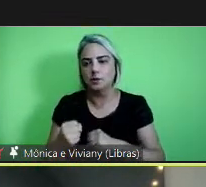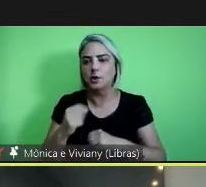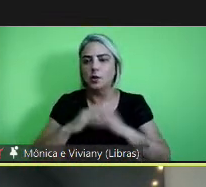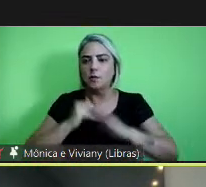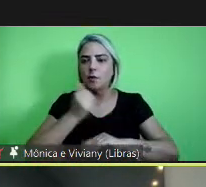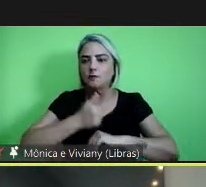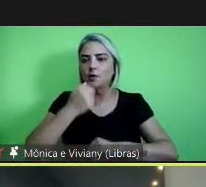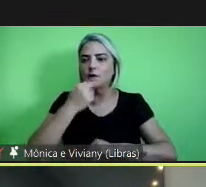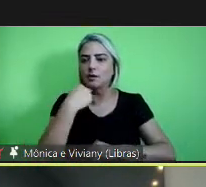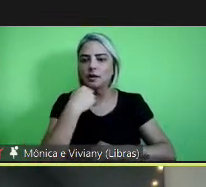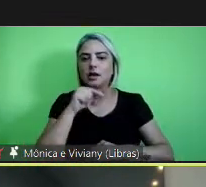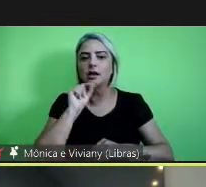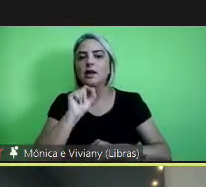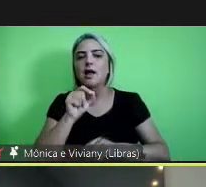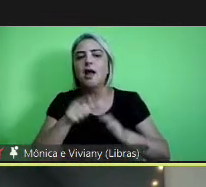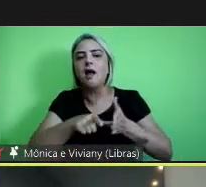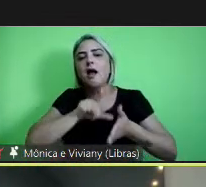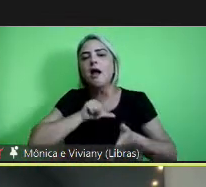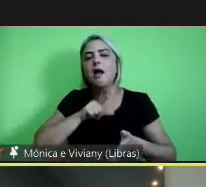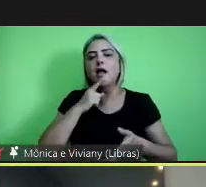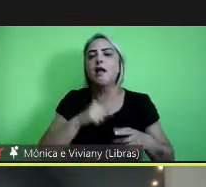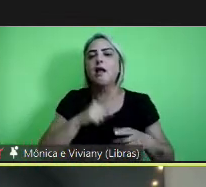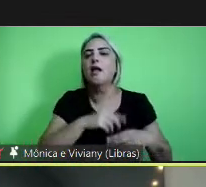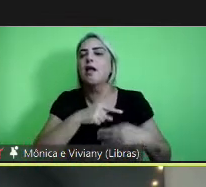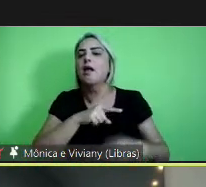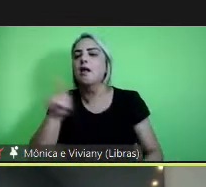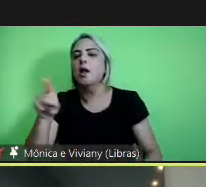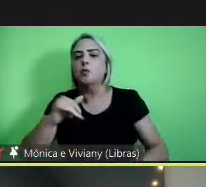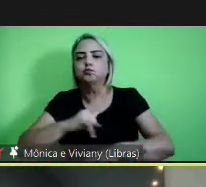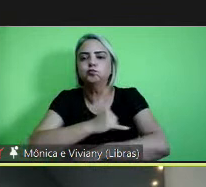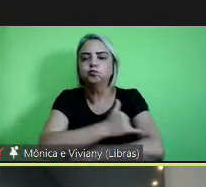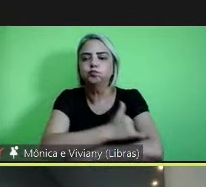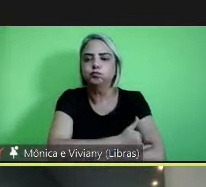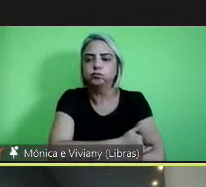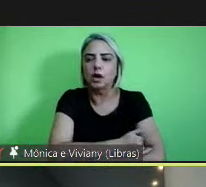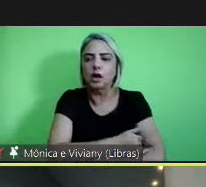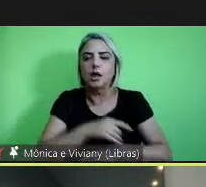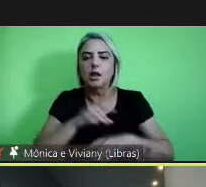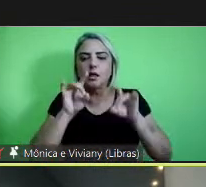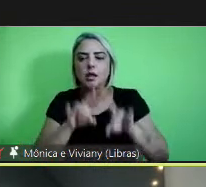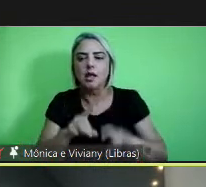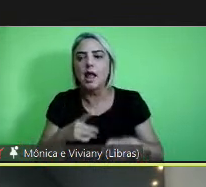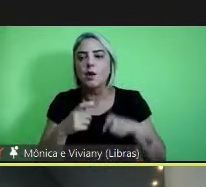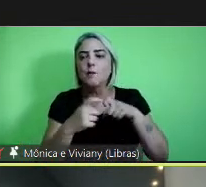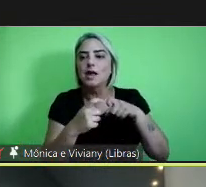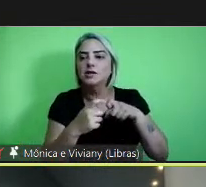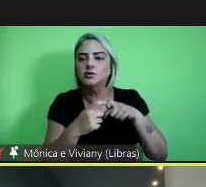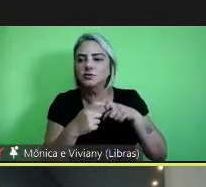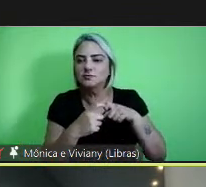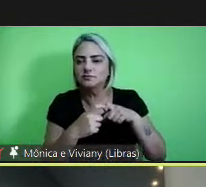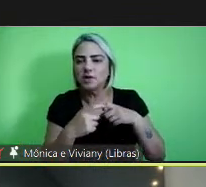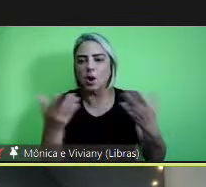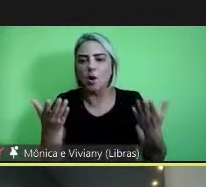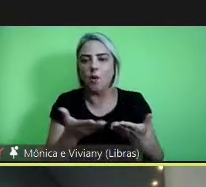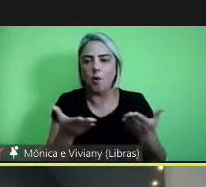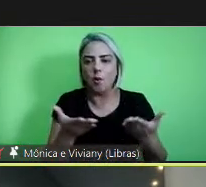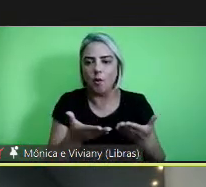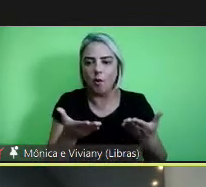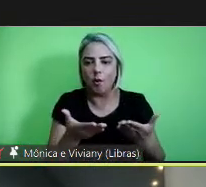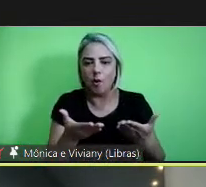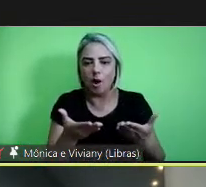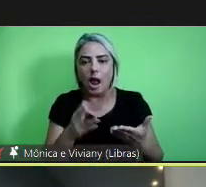care. It's important because the nutritionist, the one that sent the patient to